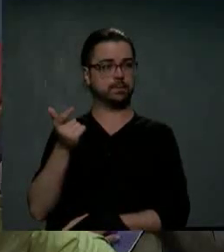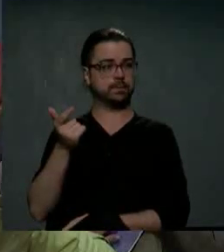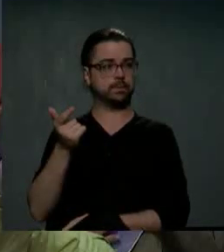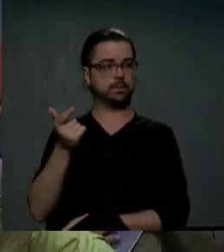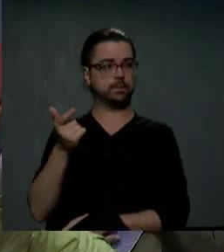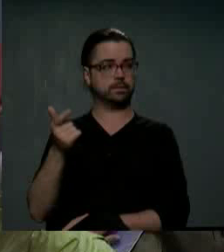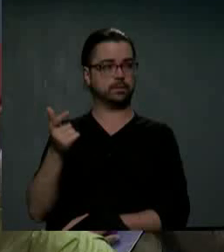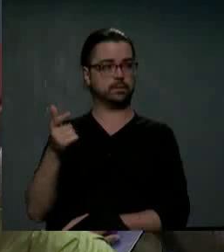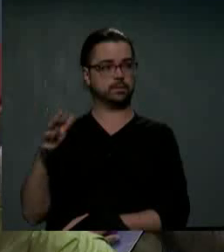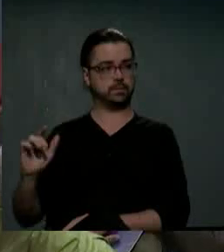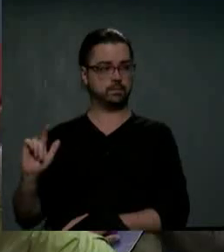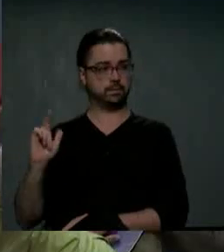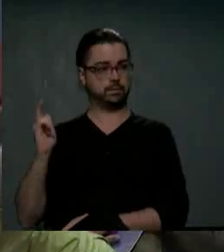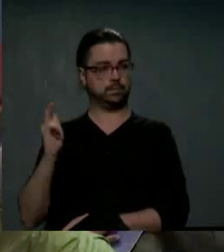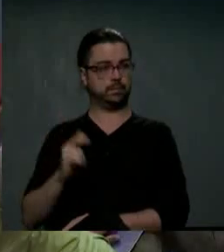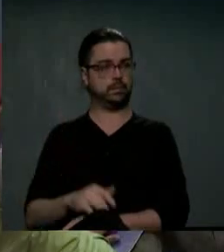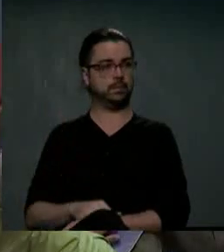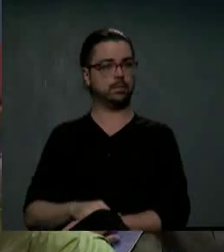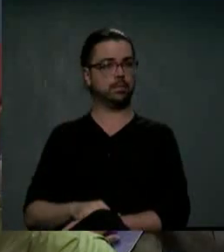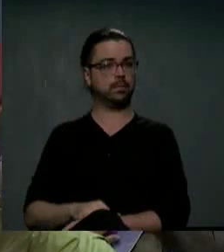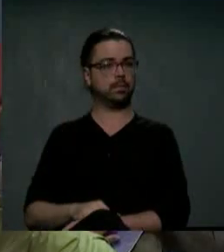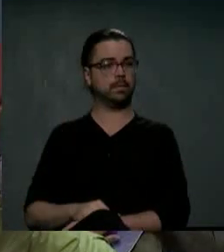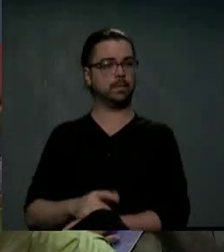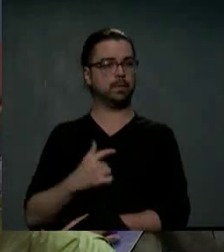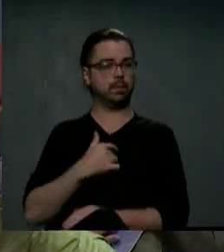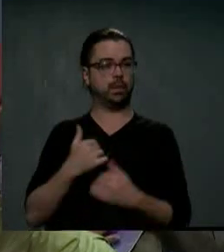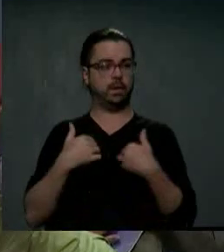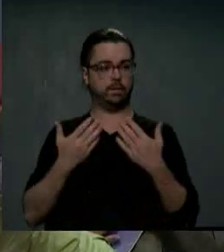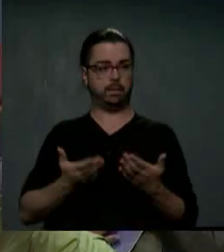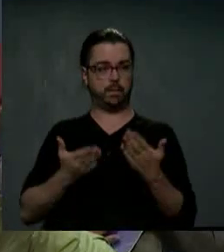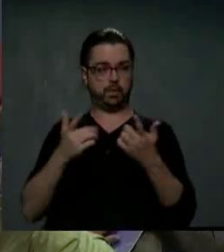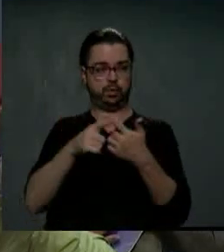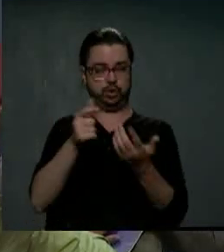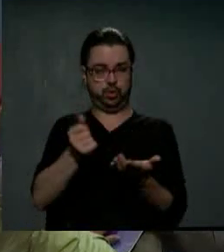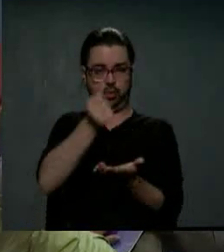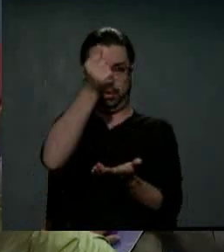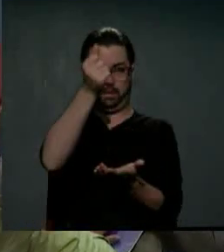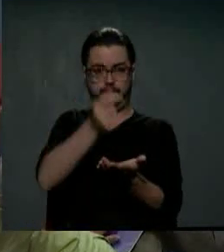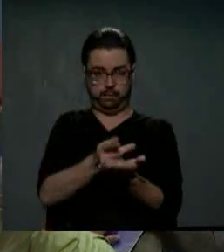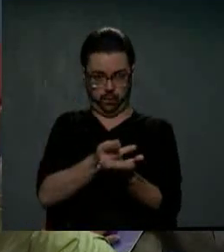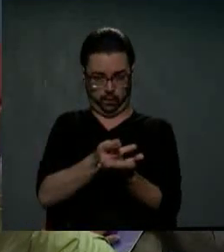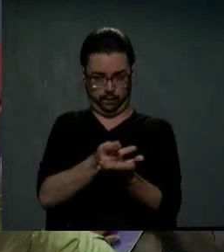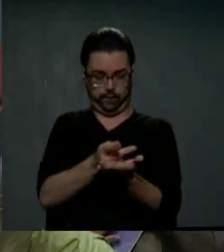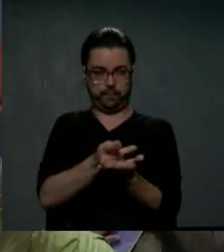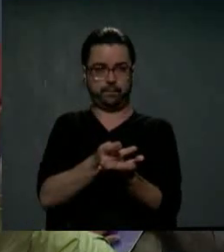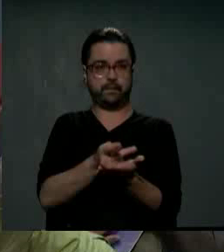I'll second. Okay. We have a motion to approve this application.